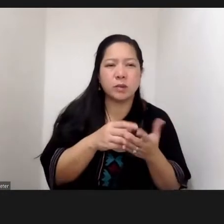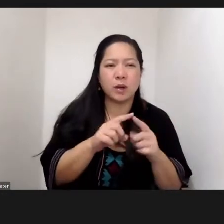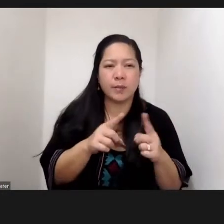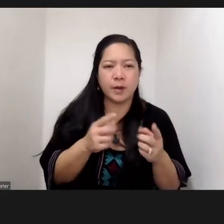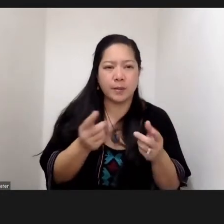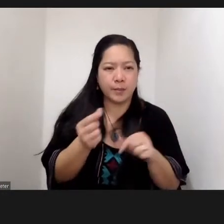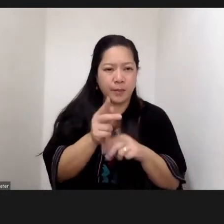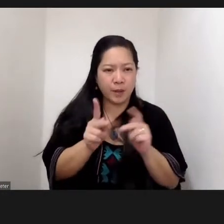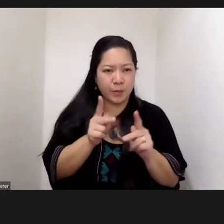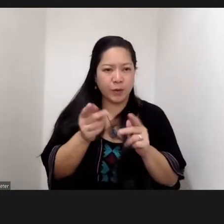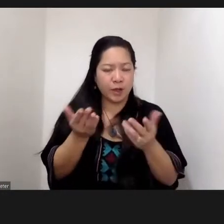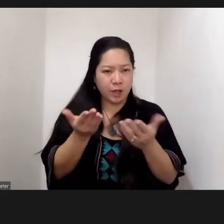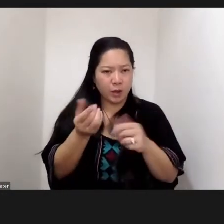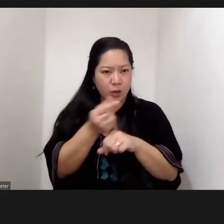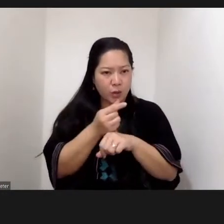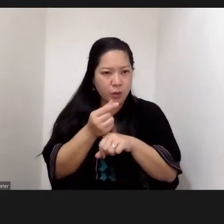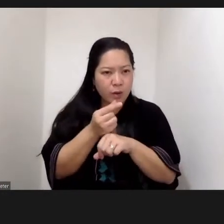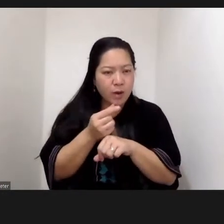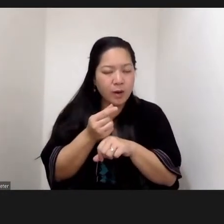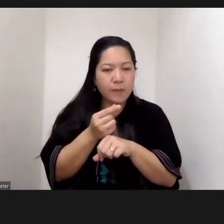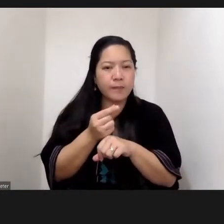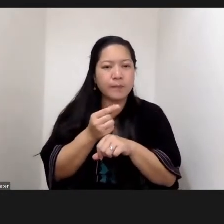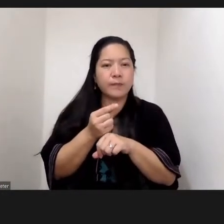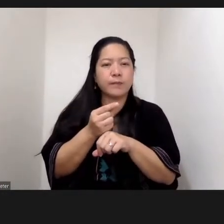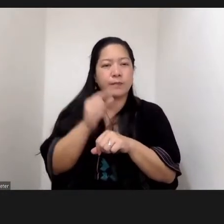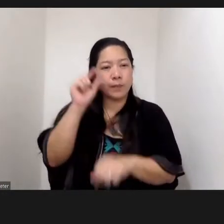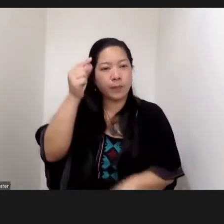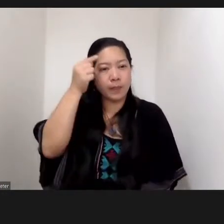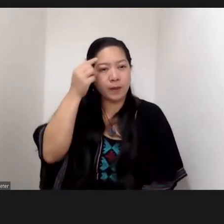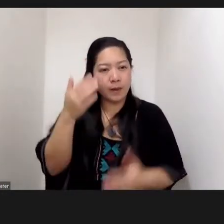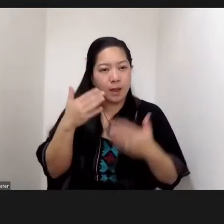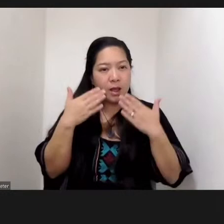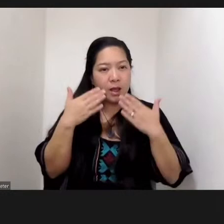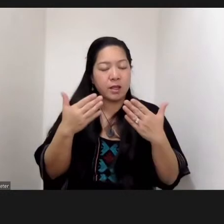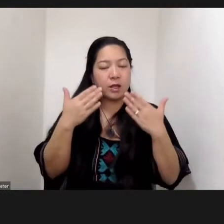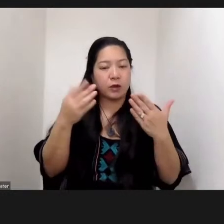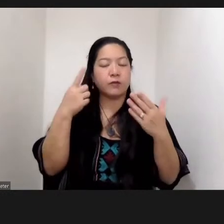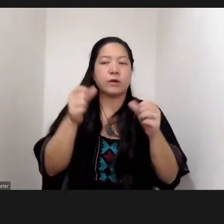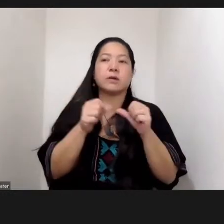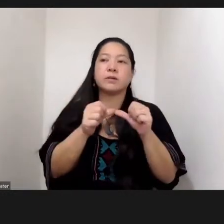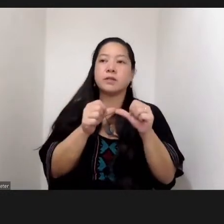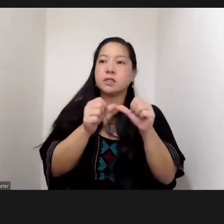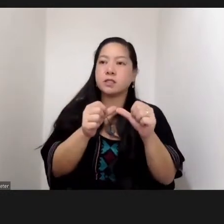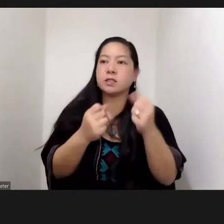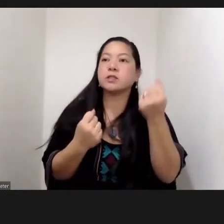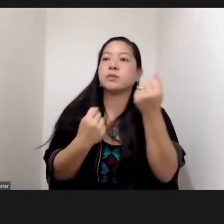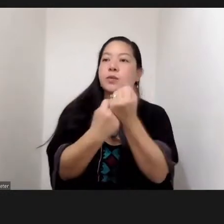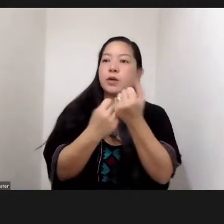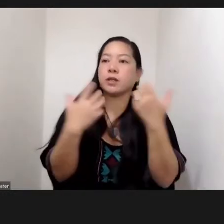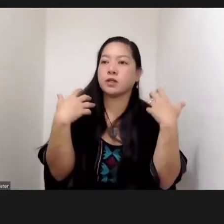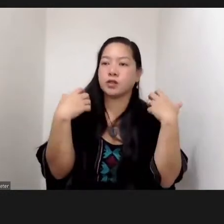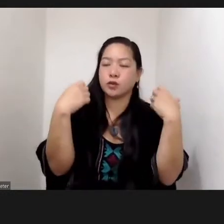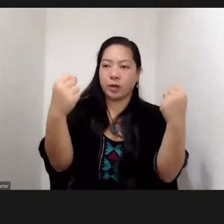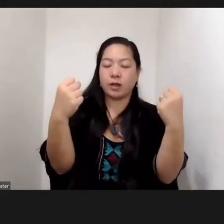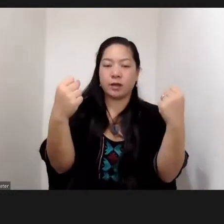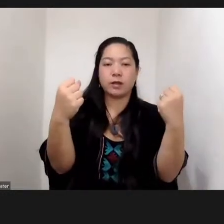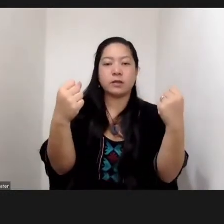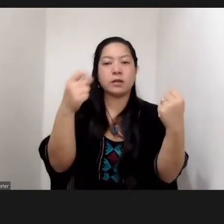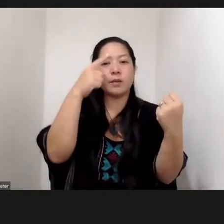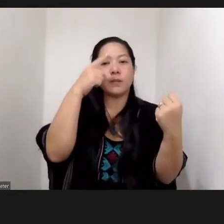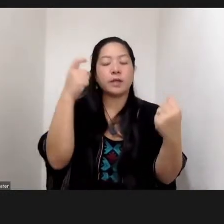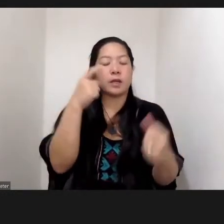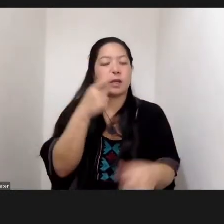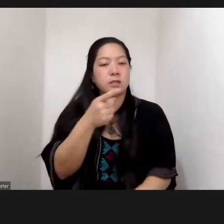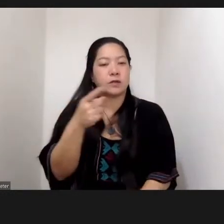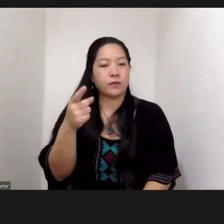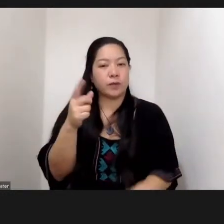Guam, I thank you for your continued support and strength. Because of